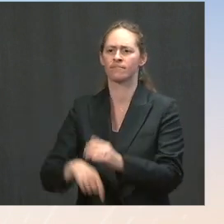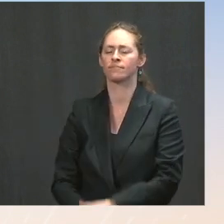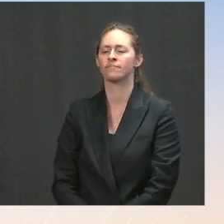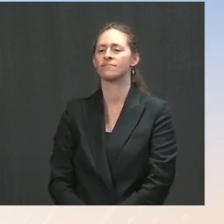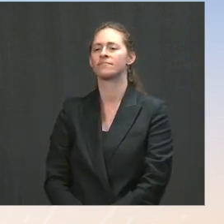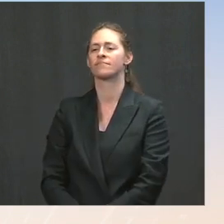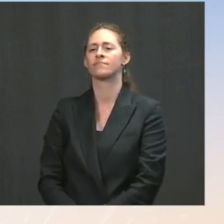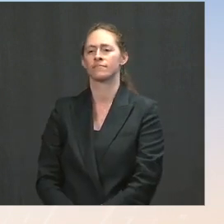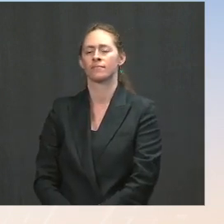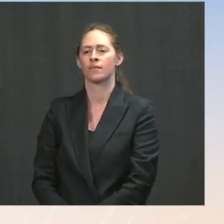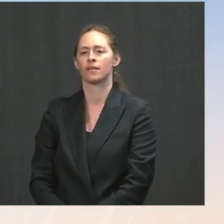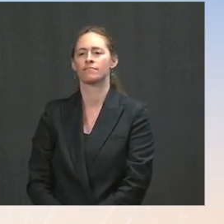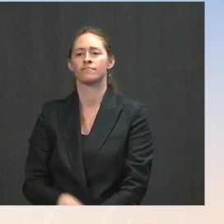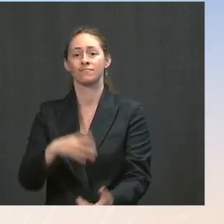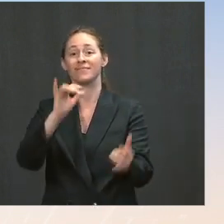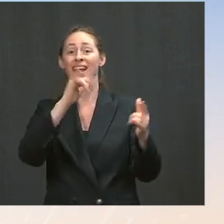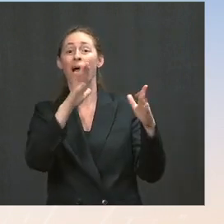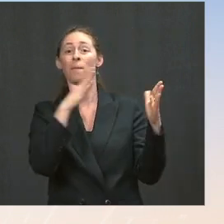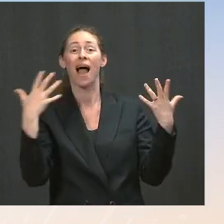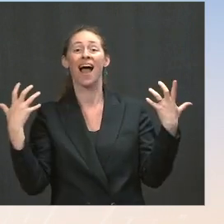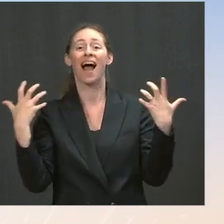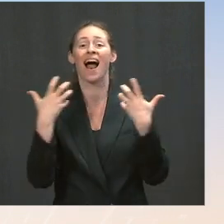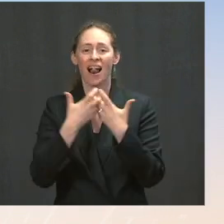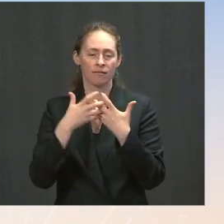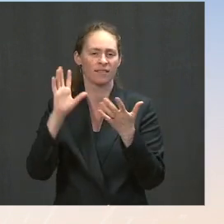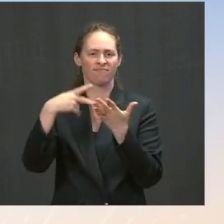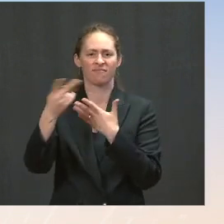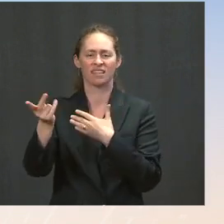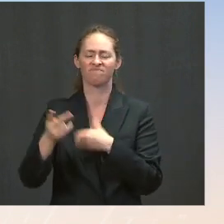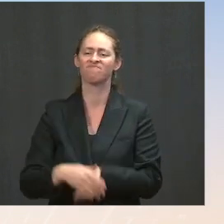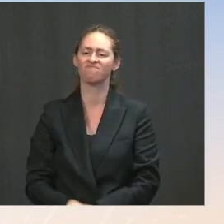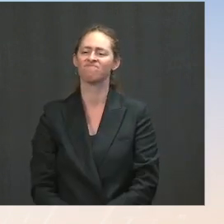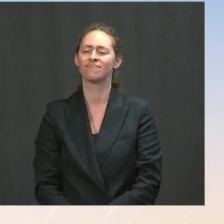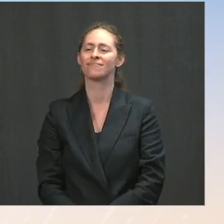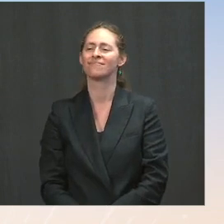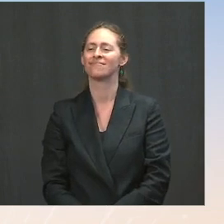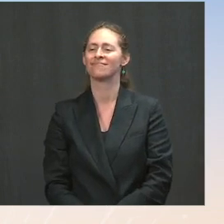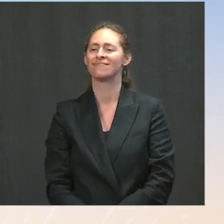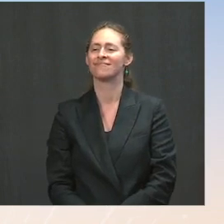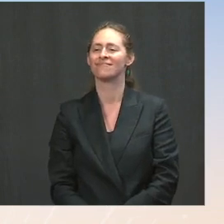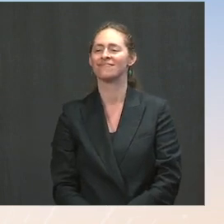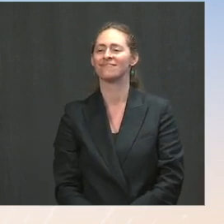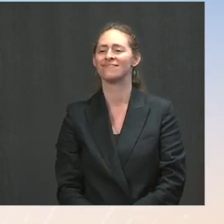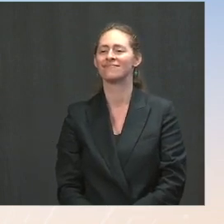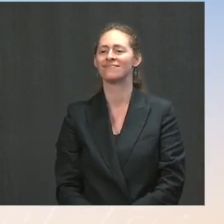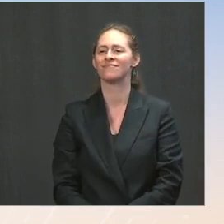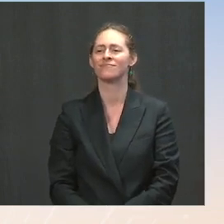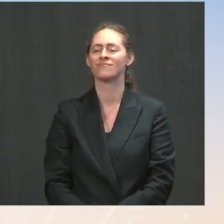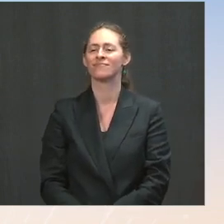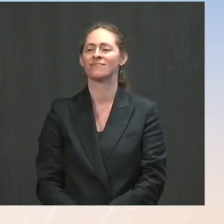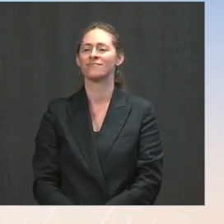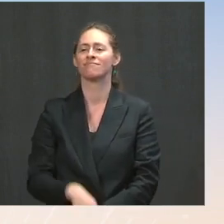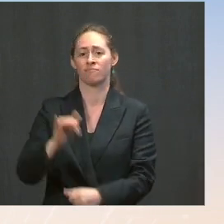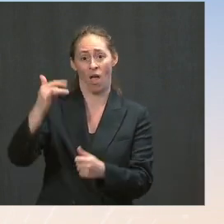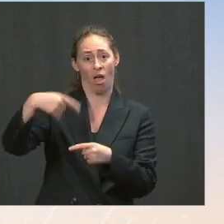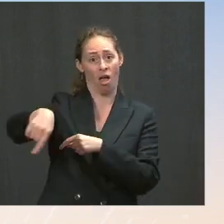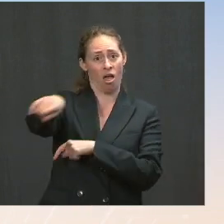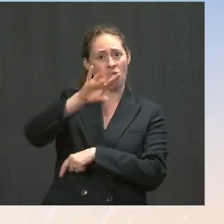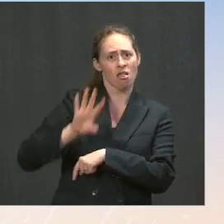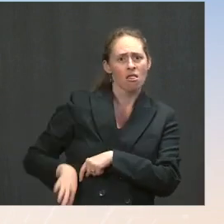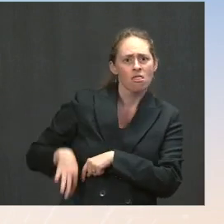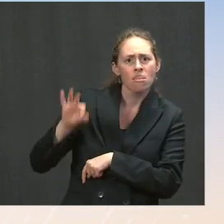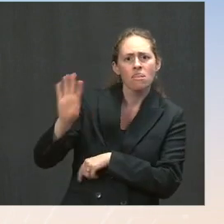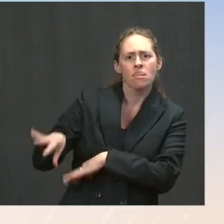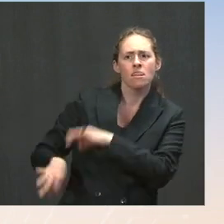their employees. Those higher insurance costs would ultimately have led Americans to pay more for all kinds of products and services,